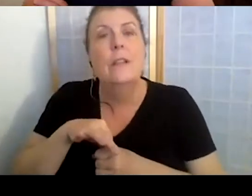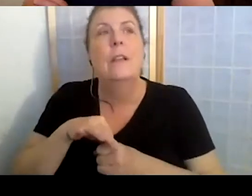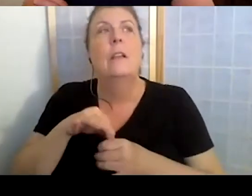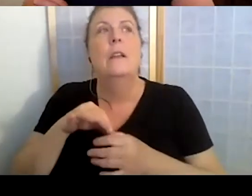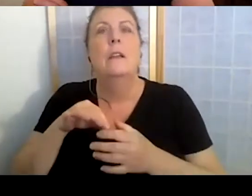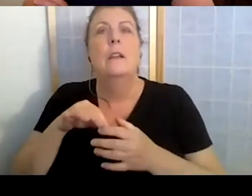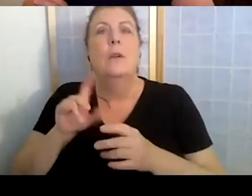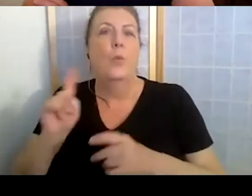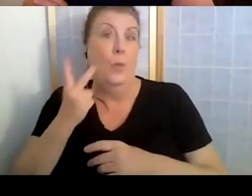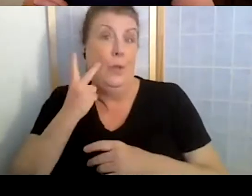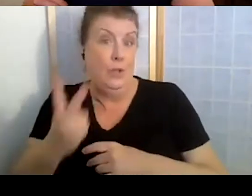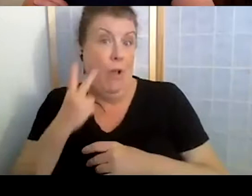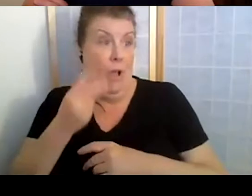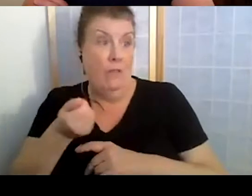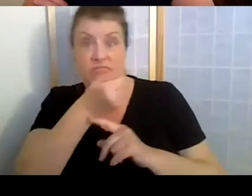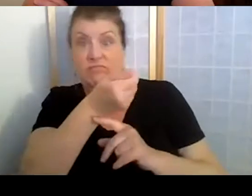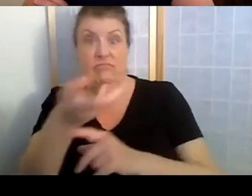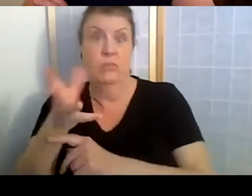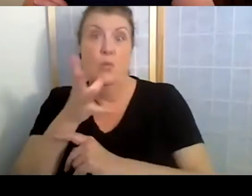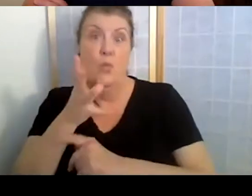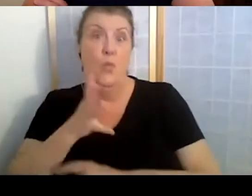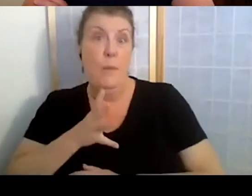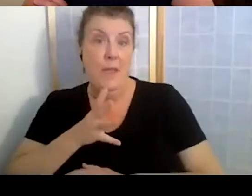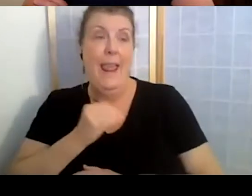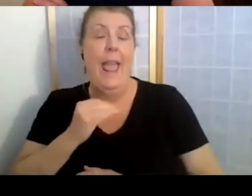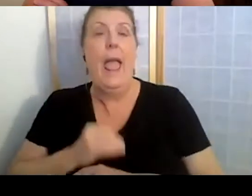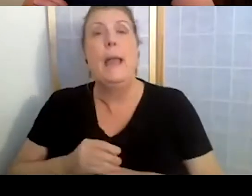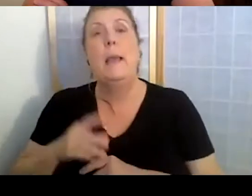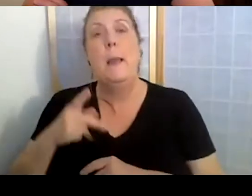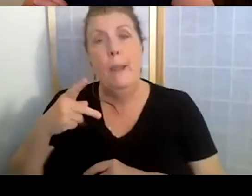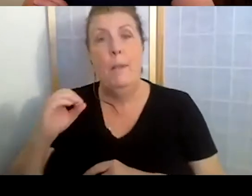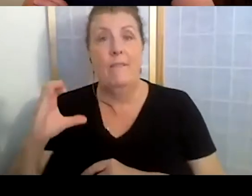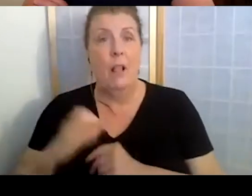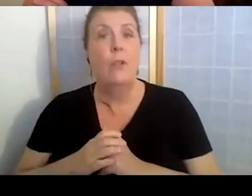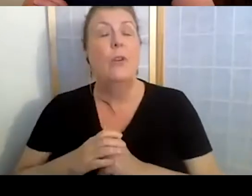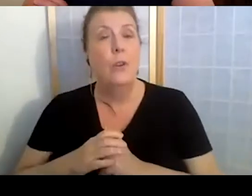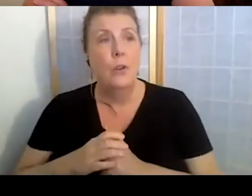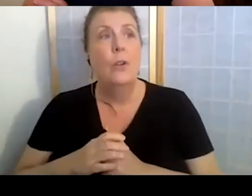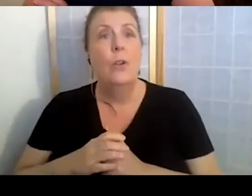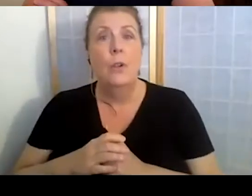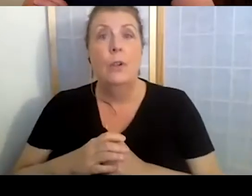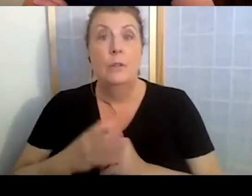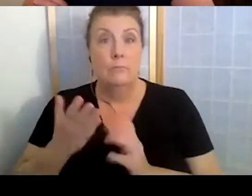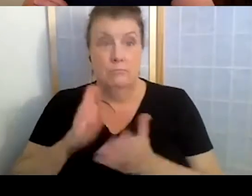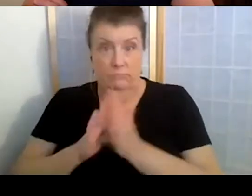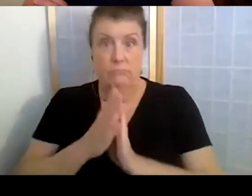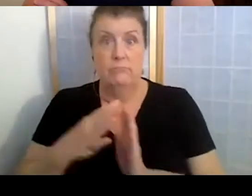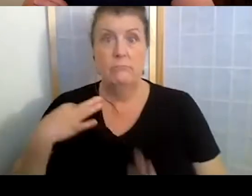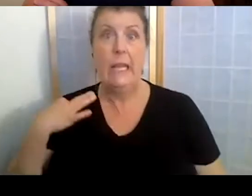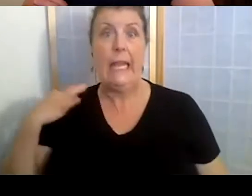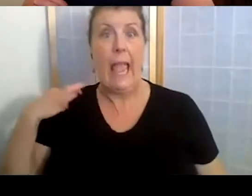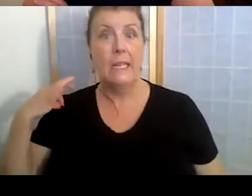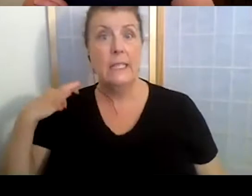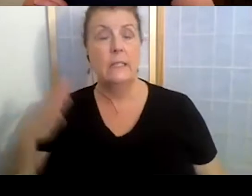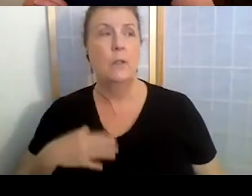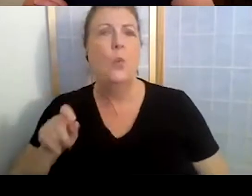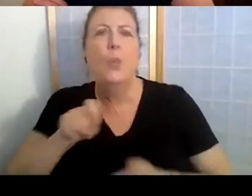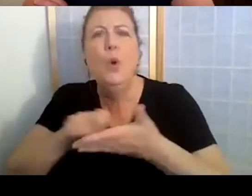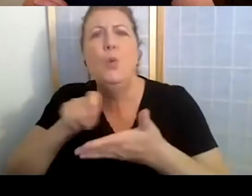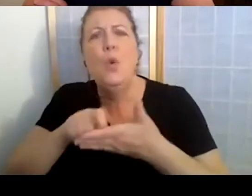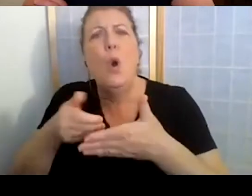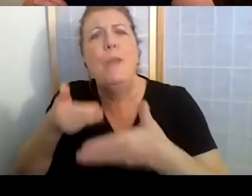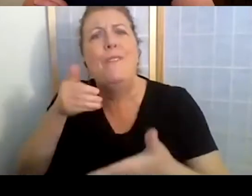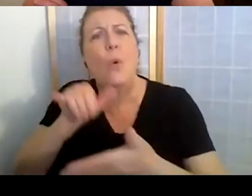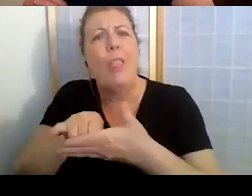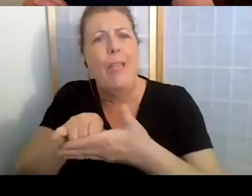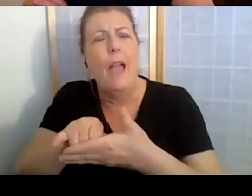a number of women, you know, as well as people of color, as candidates. You know, we were writing this before that, but we were